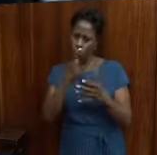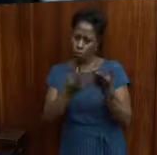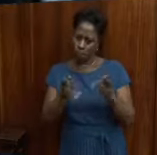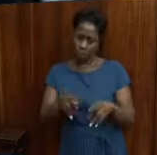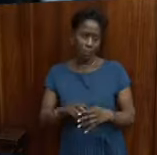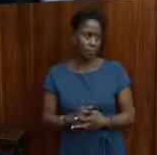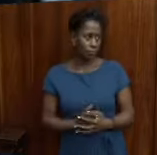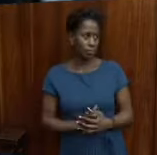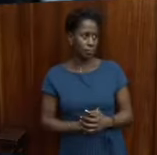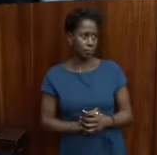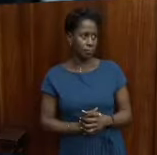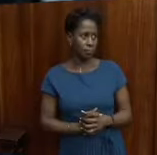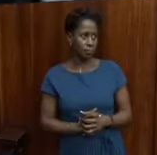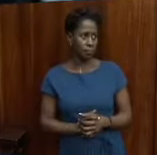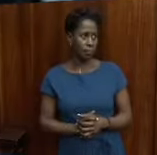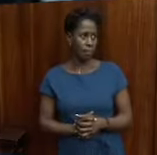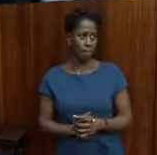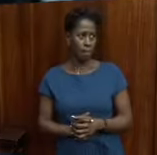project.